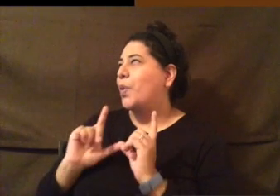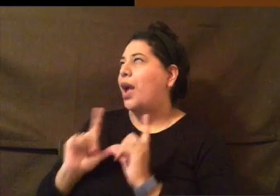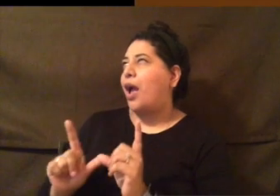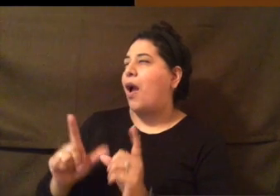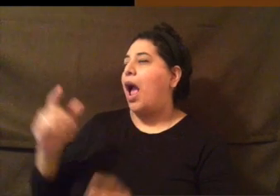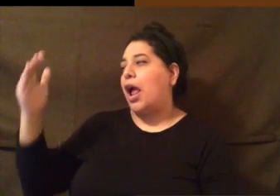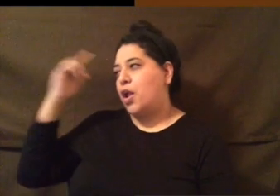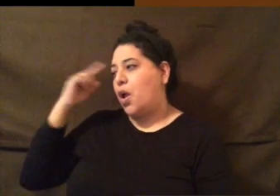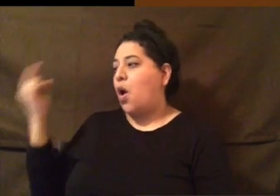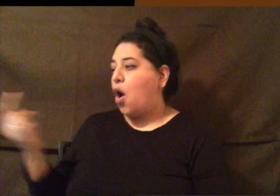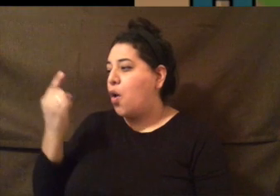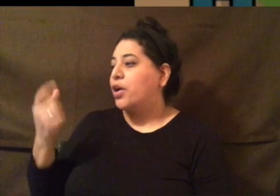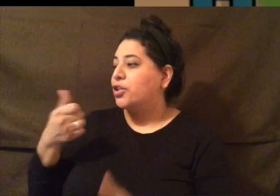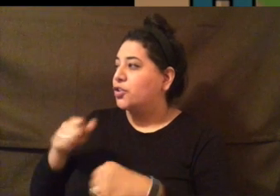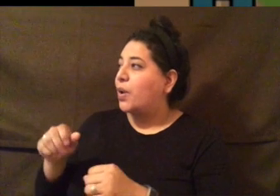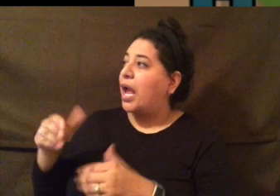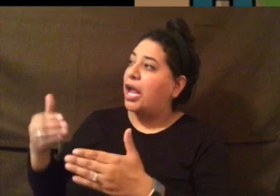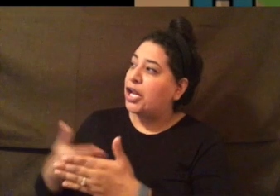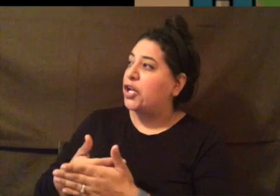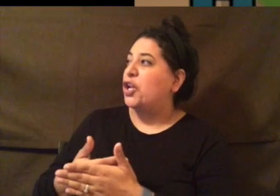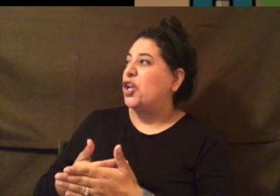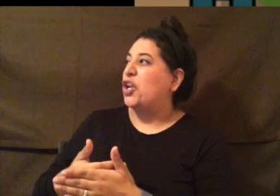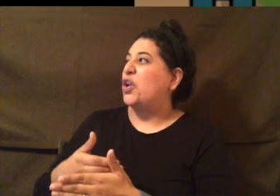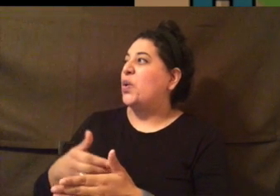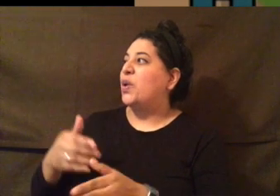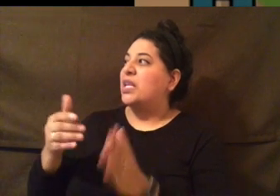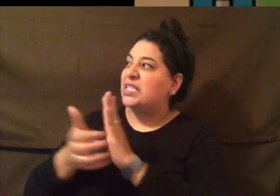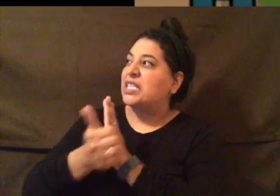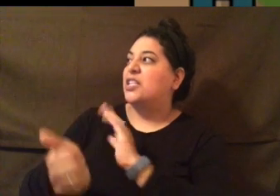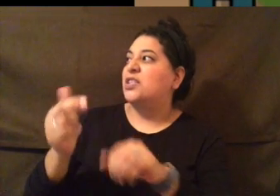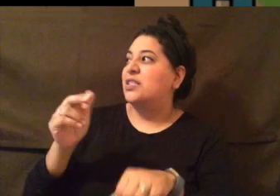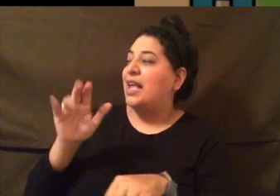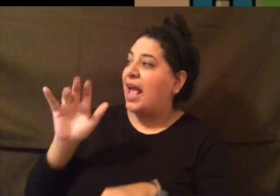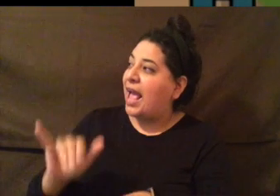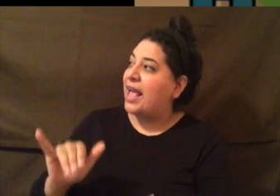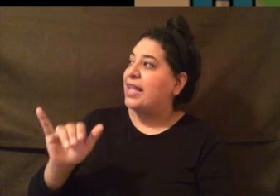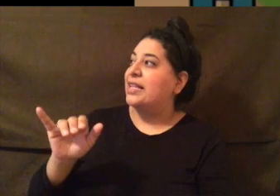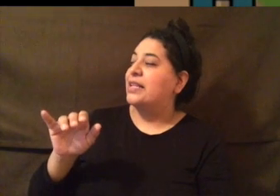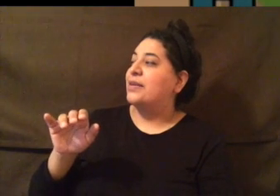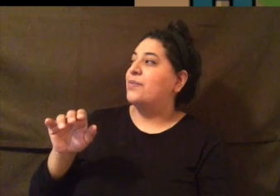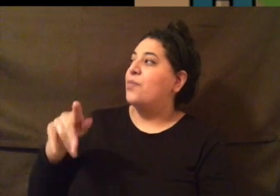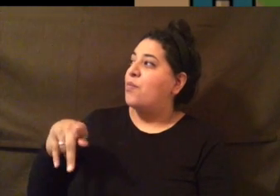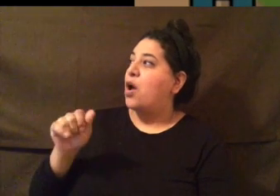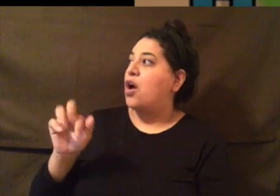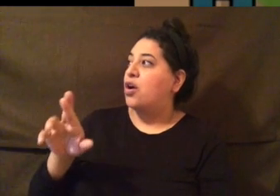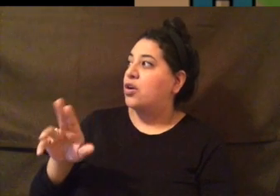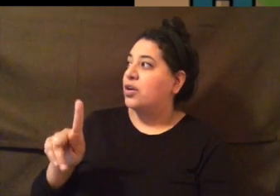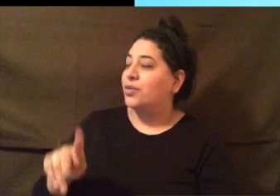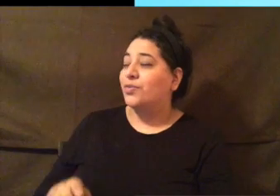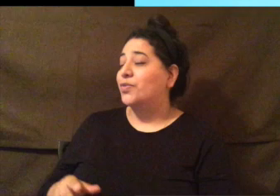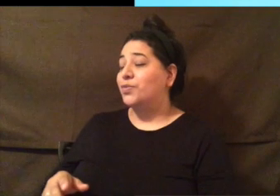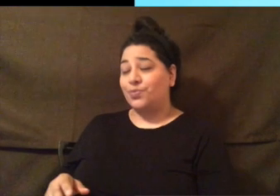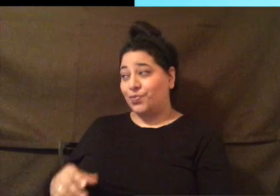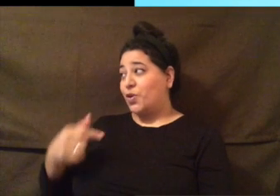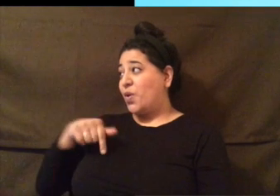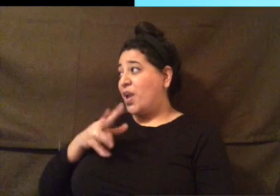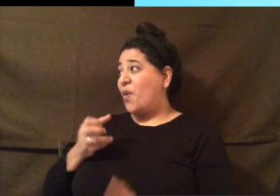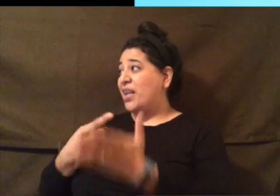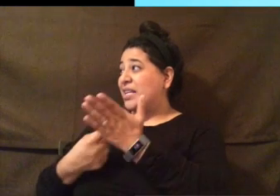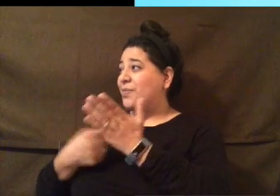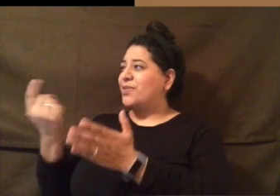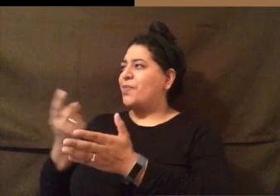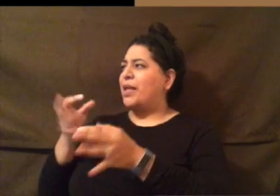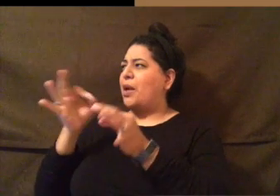always trying new tricks at the skate park. Anyway, so Barry, we wanted to help you understand something important. Something